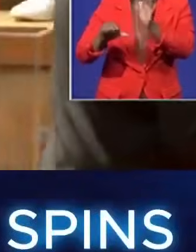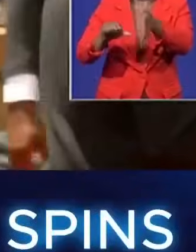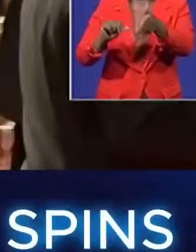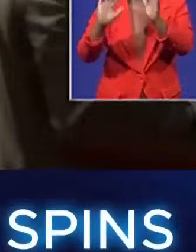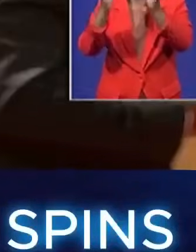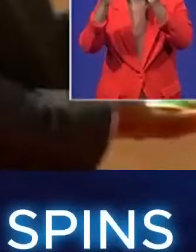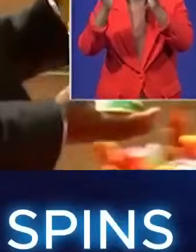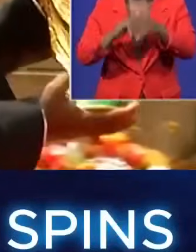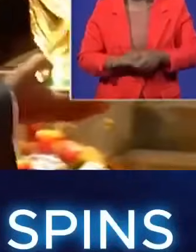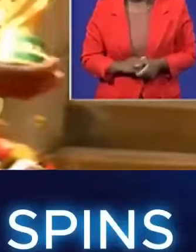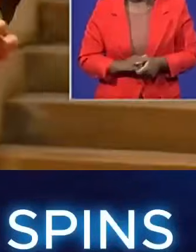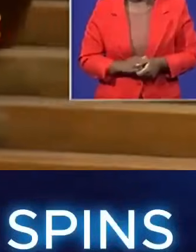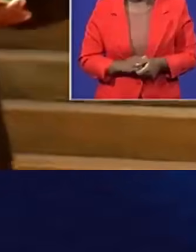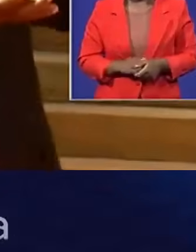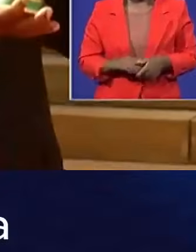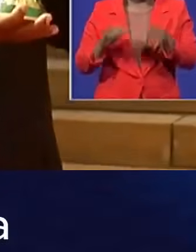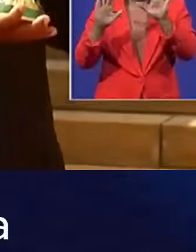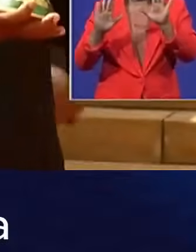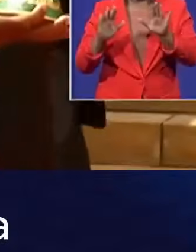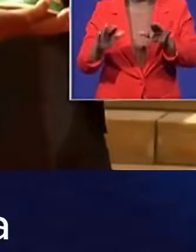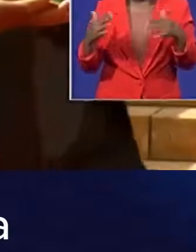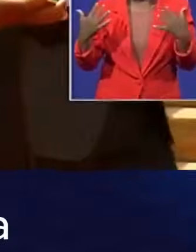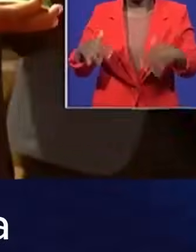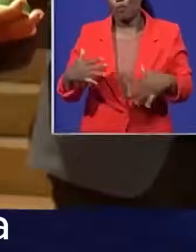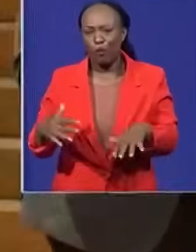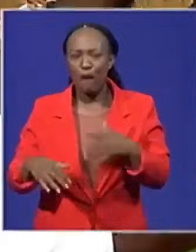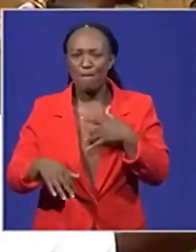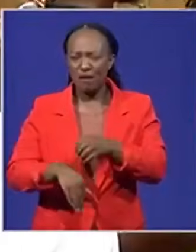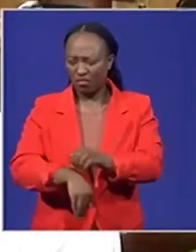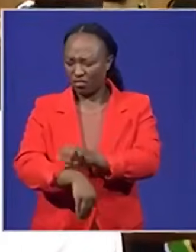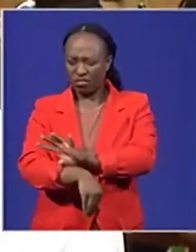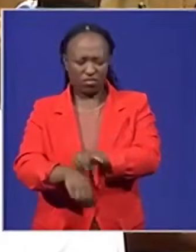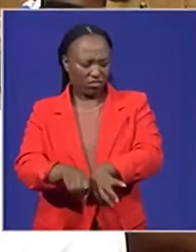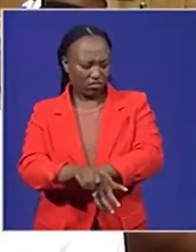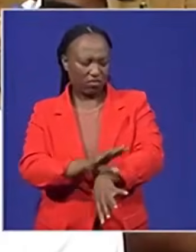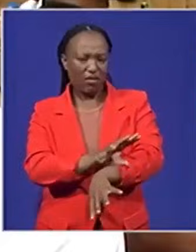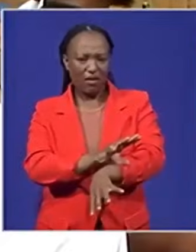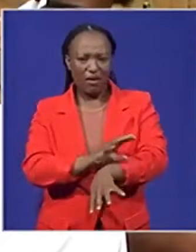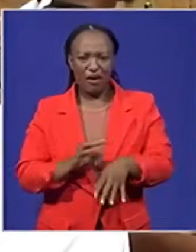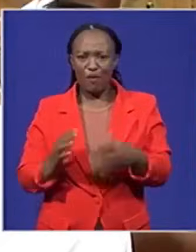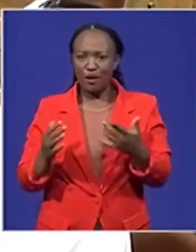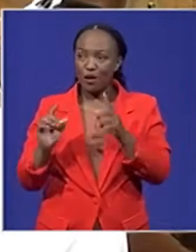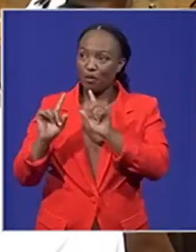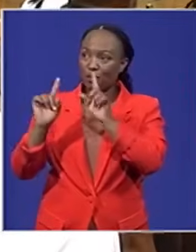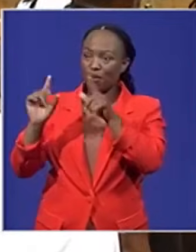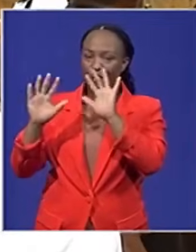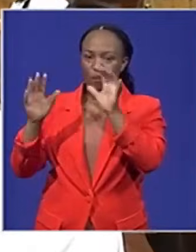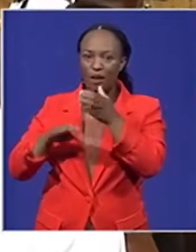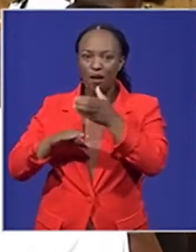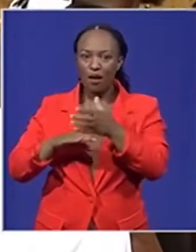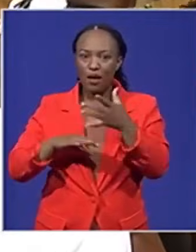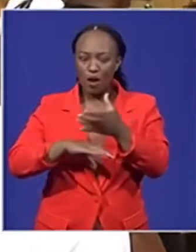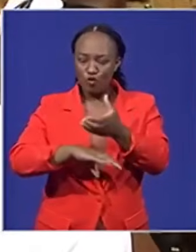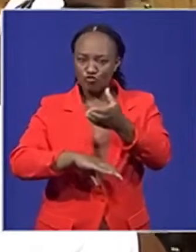No, it's amazing. Even now, I've got goosebumps thinking about it. And you know that we're going to the World Cup makes it more real. Seeing the trophy, being so close